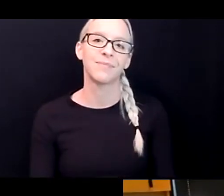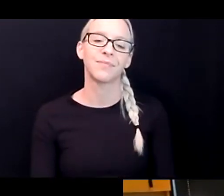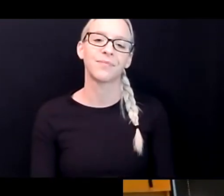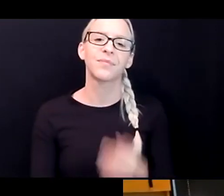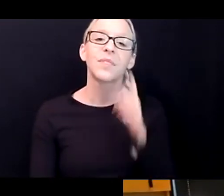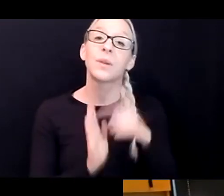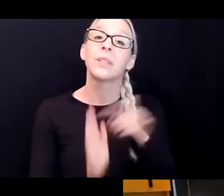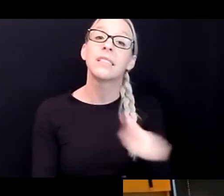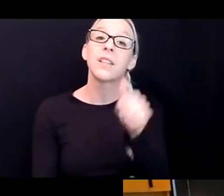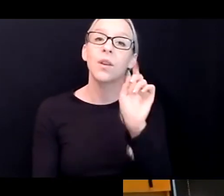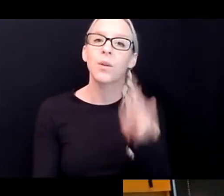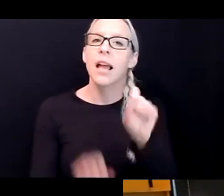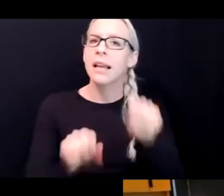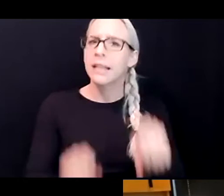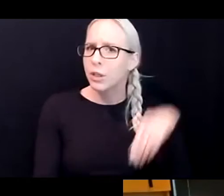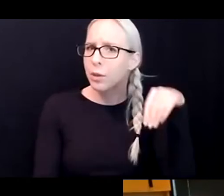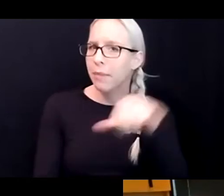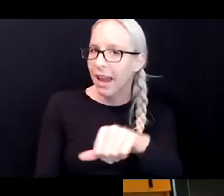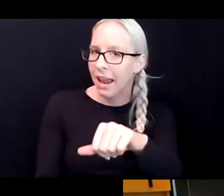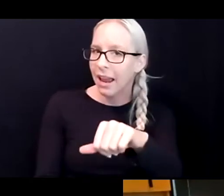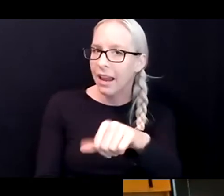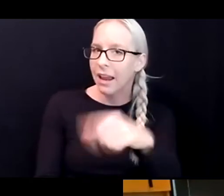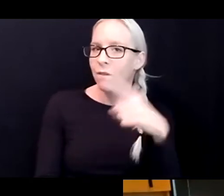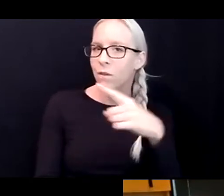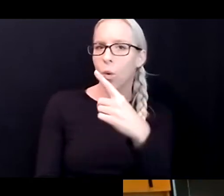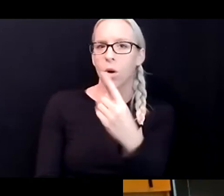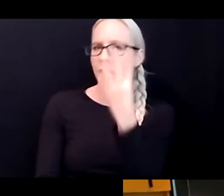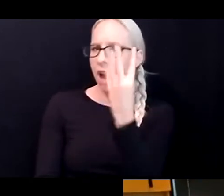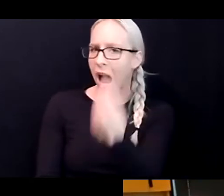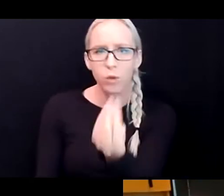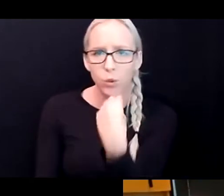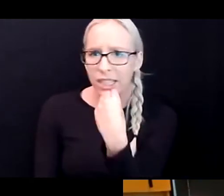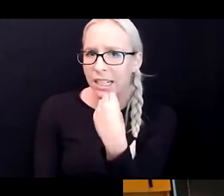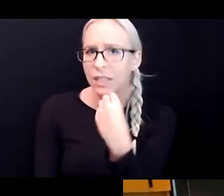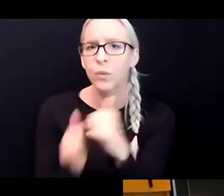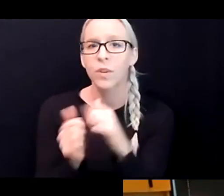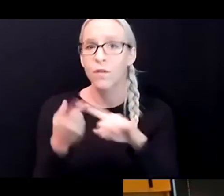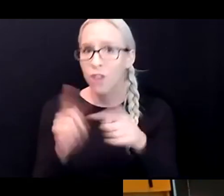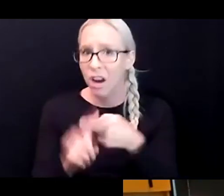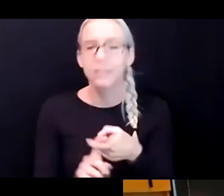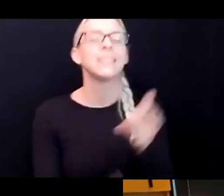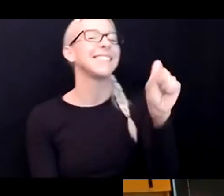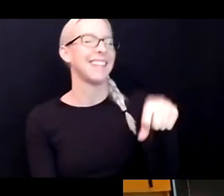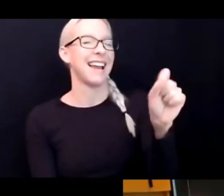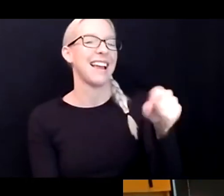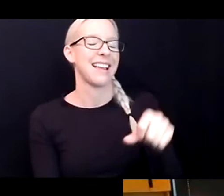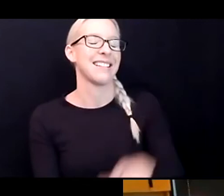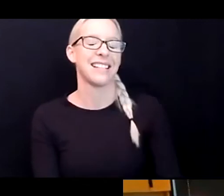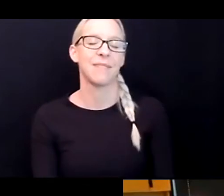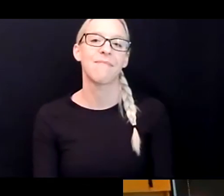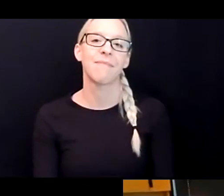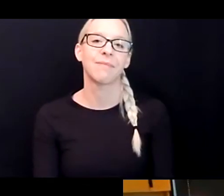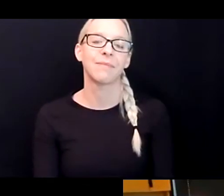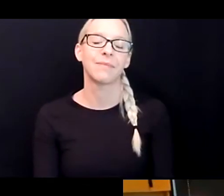you pay for going out to dinner with your ABLE funds? Absolutely. Yes, you certainly can. And I want John to share a little bit